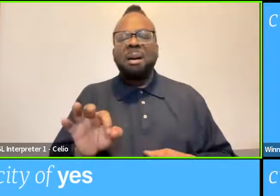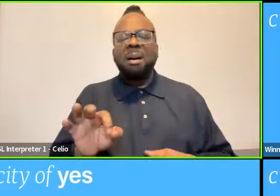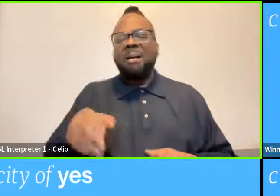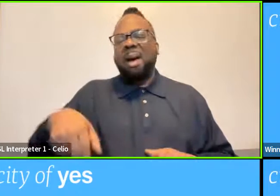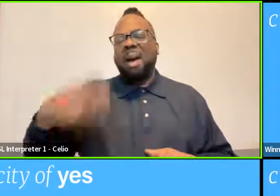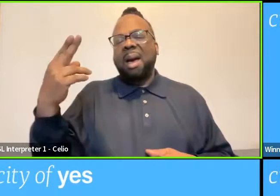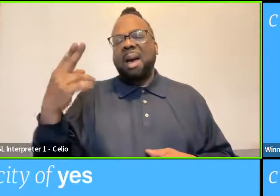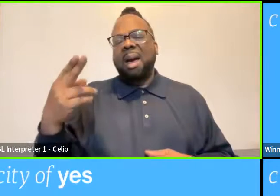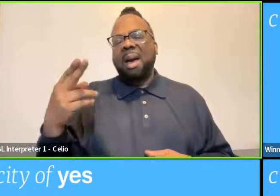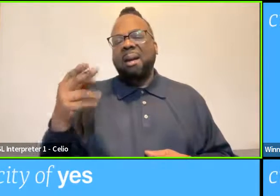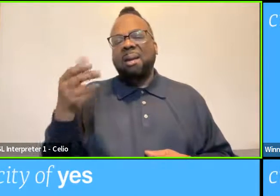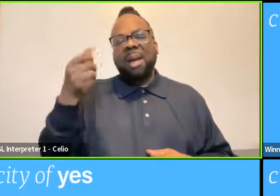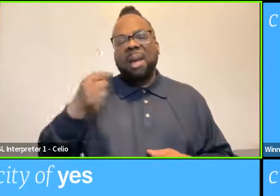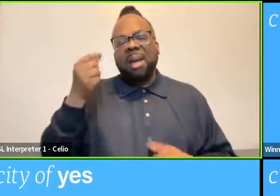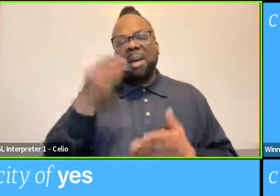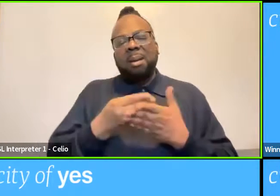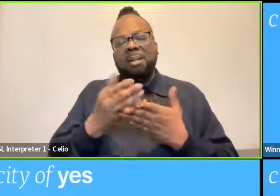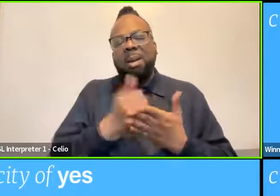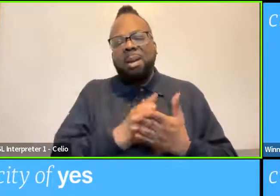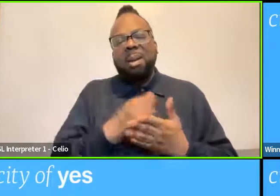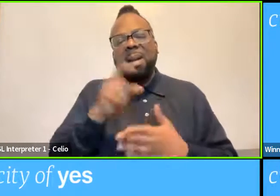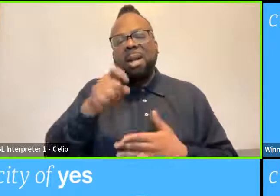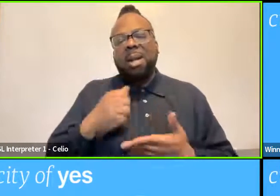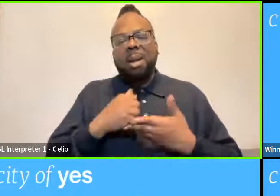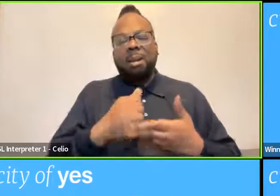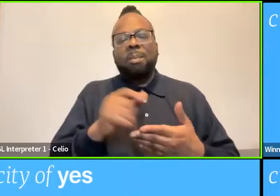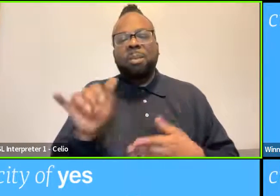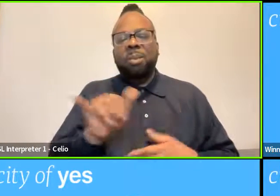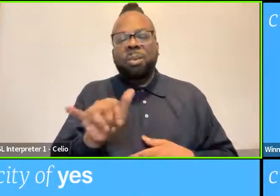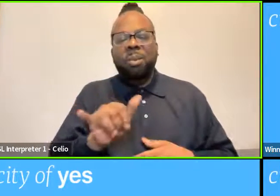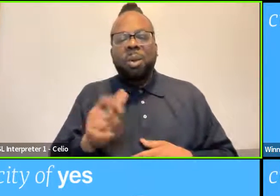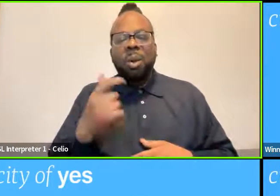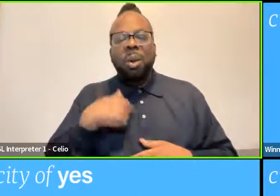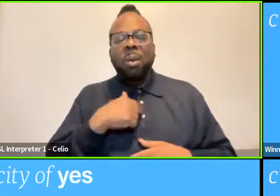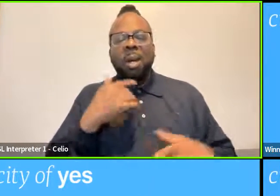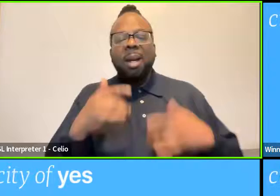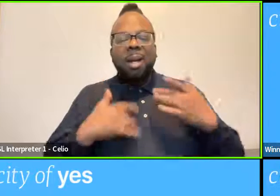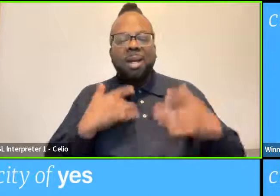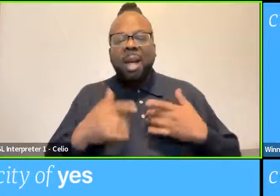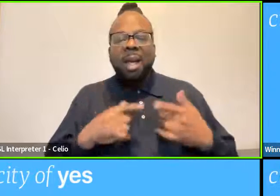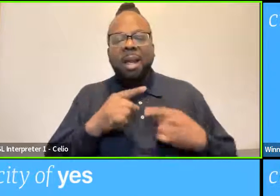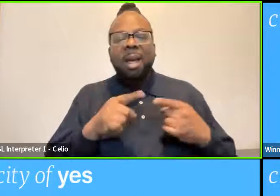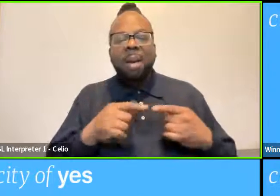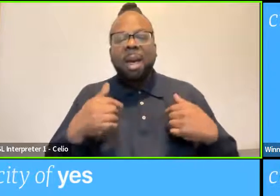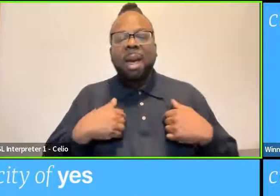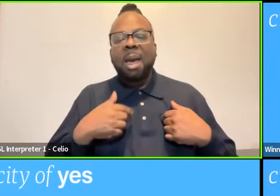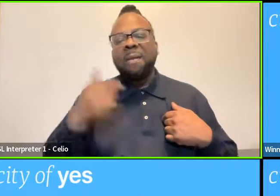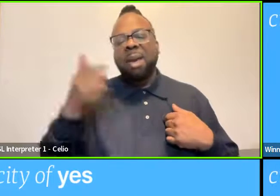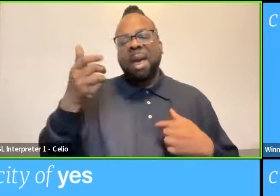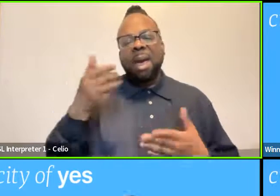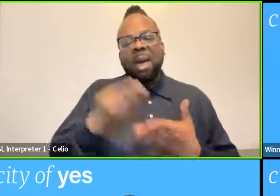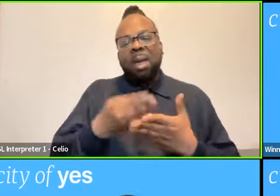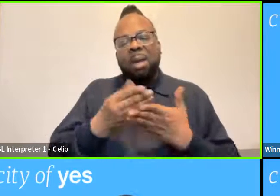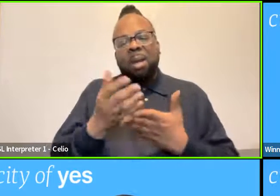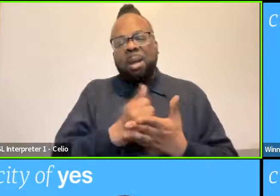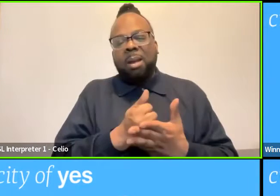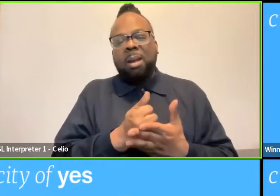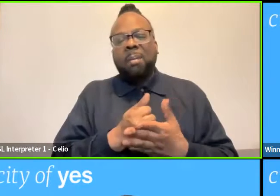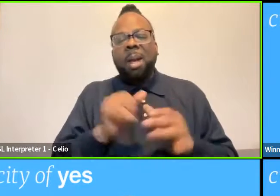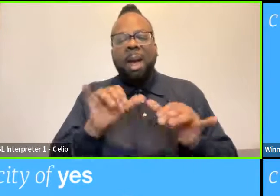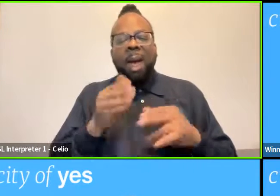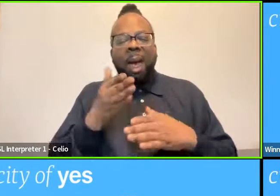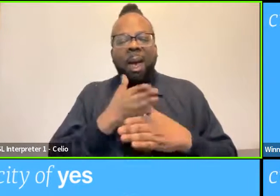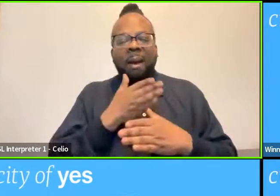need help as well. That's why we're super excited to be enabling income averaging through UAP, so that we